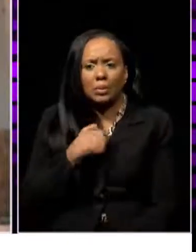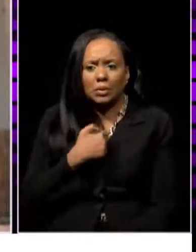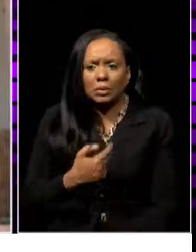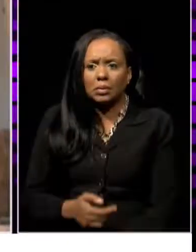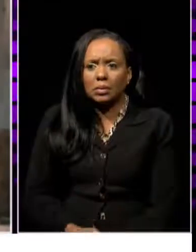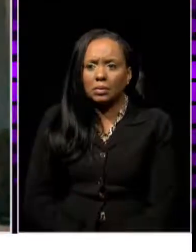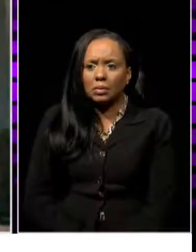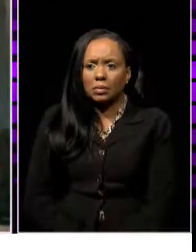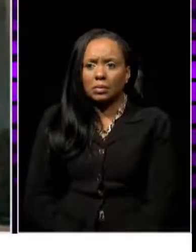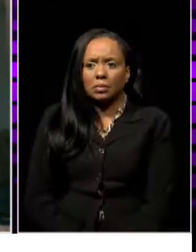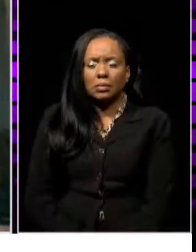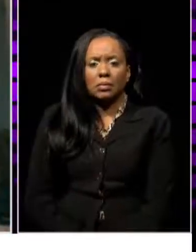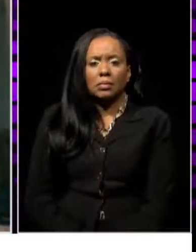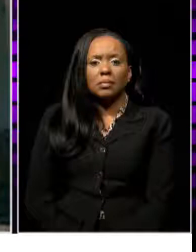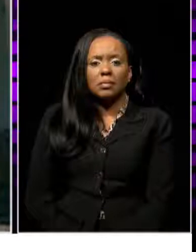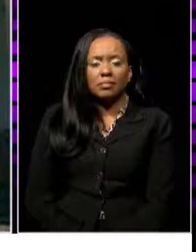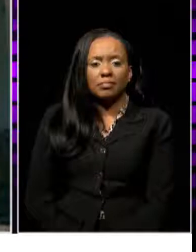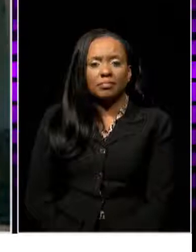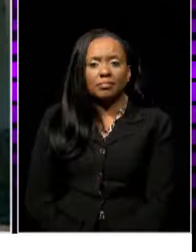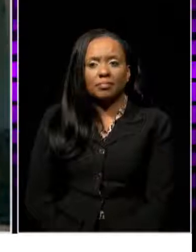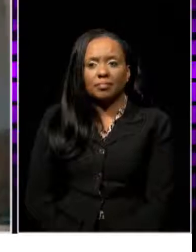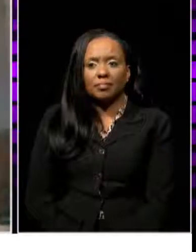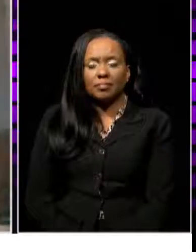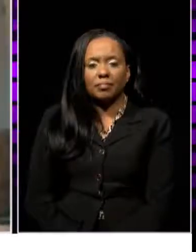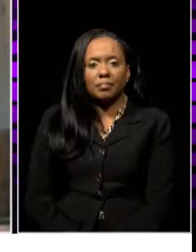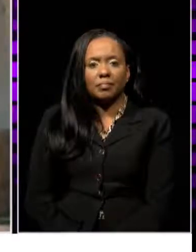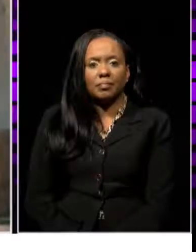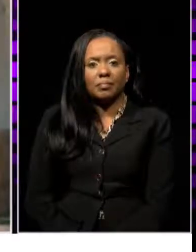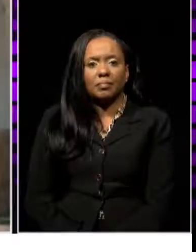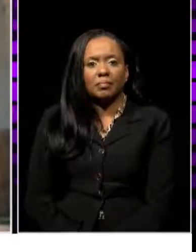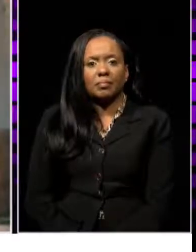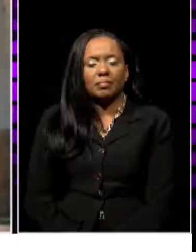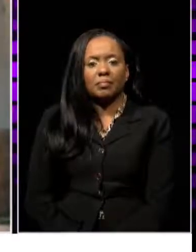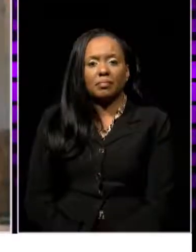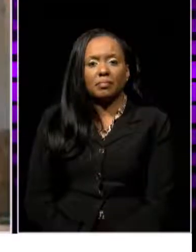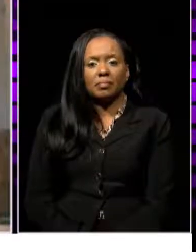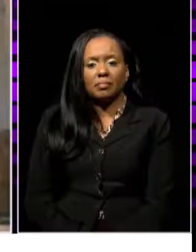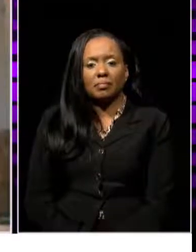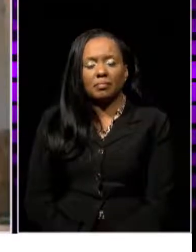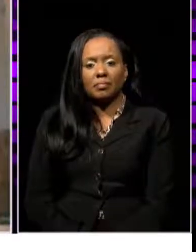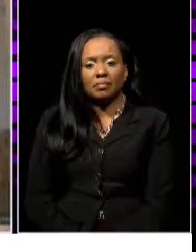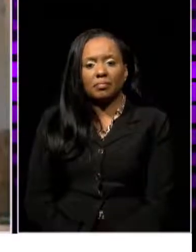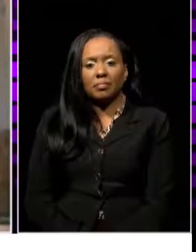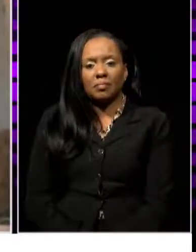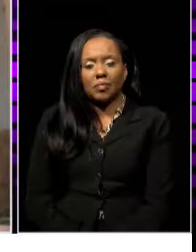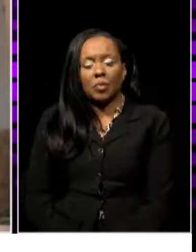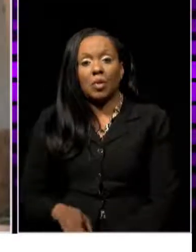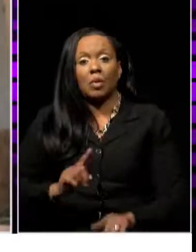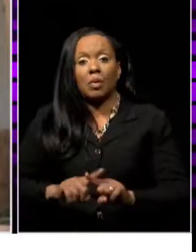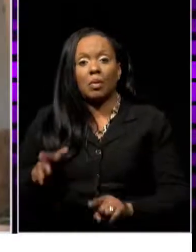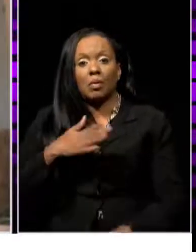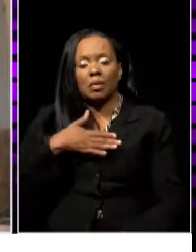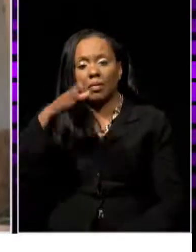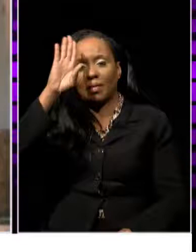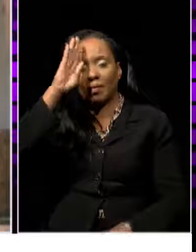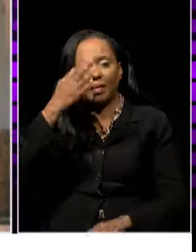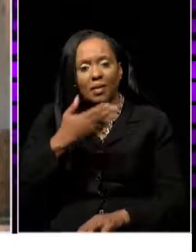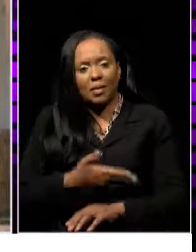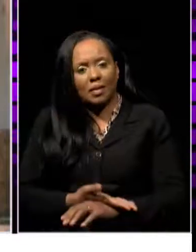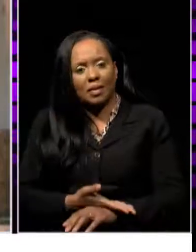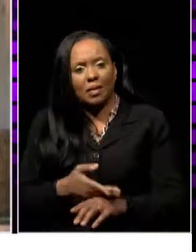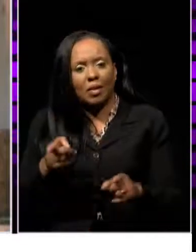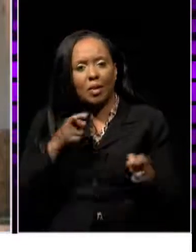But I find that he has been coping really well with the online environment